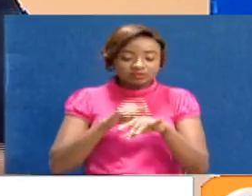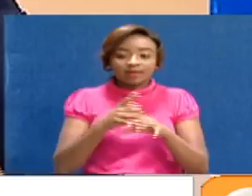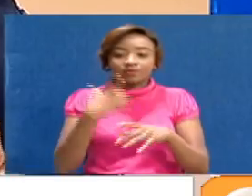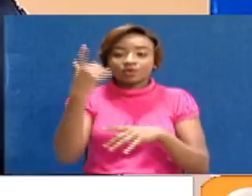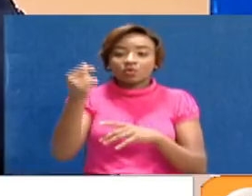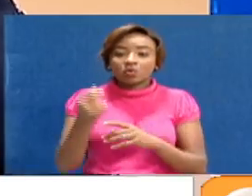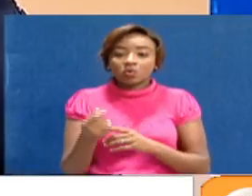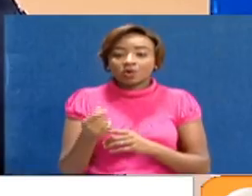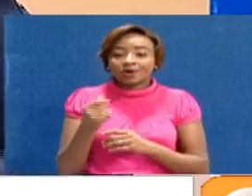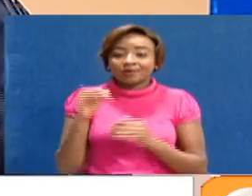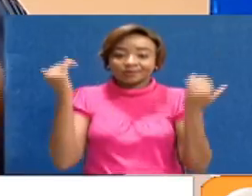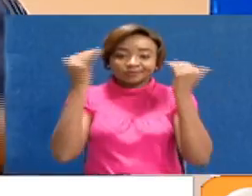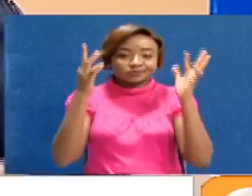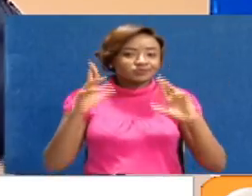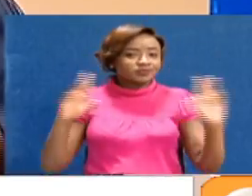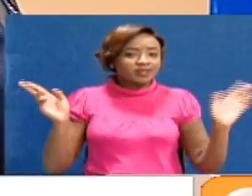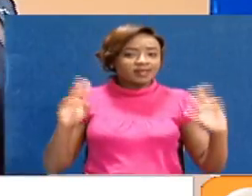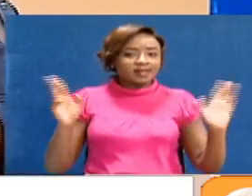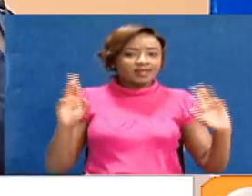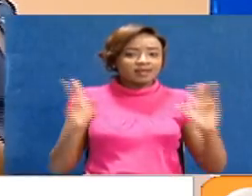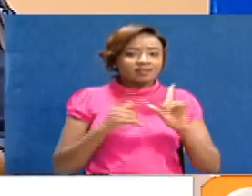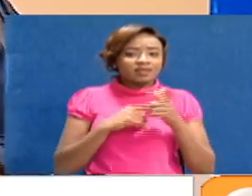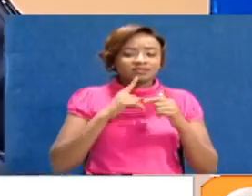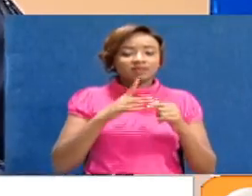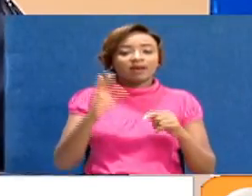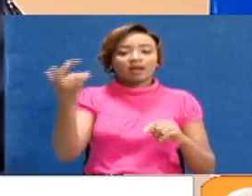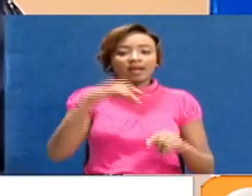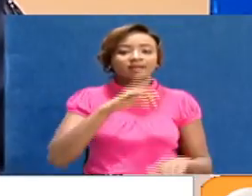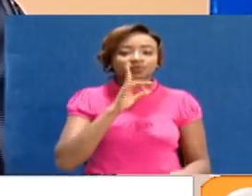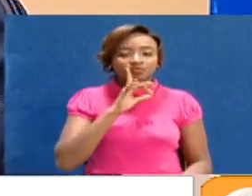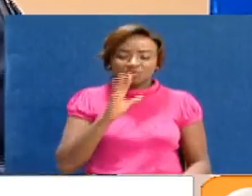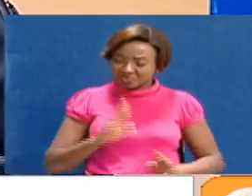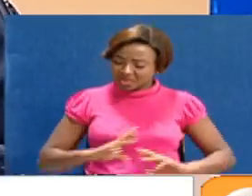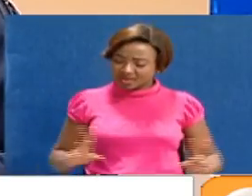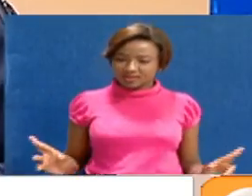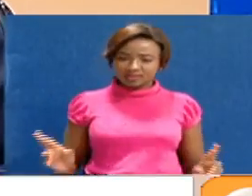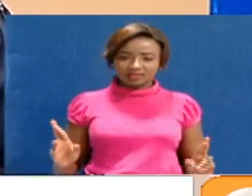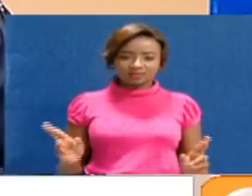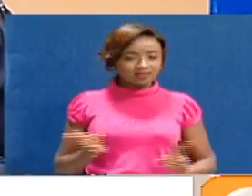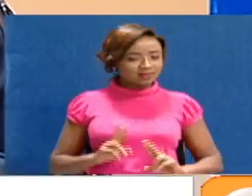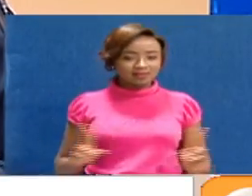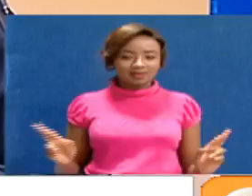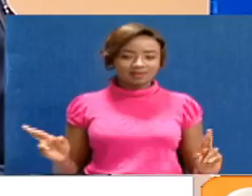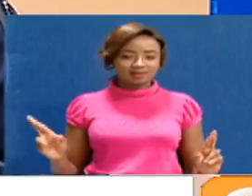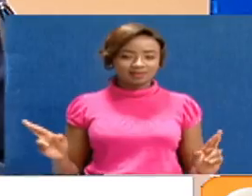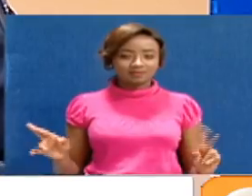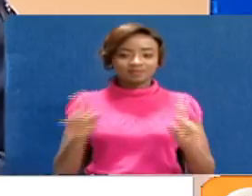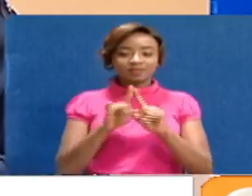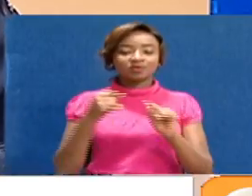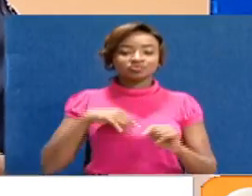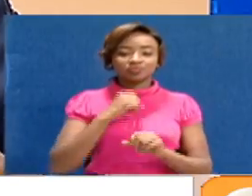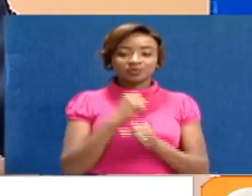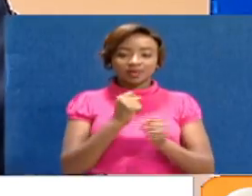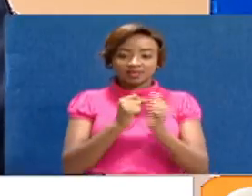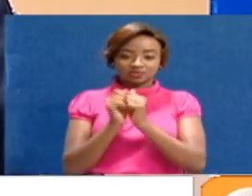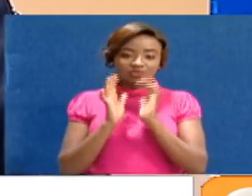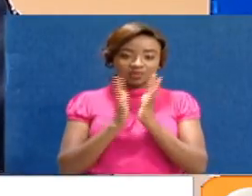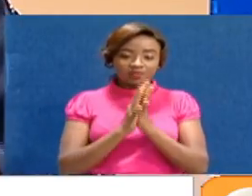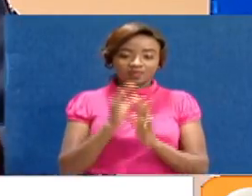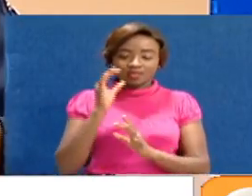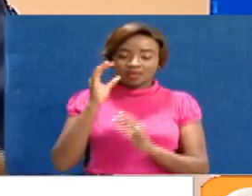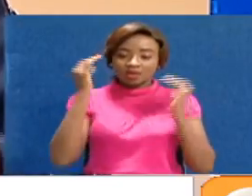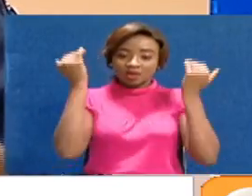now, ready that even if you are told proceed tomorrow, we will proceed. Mm-hmm. Again, we have been working with the courts in what we call the